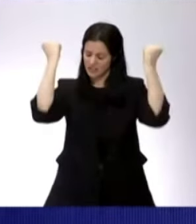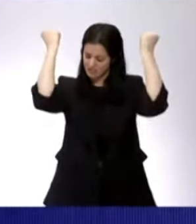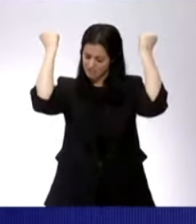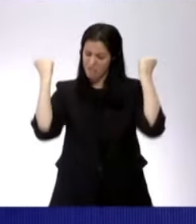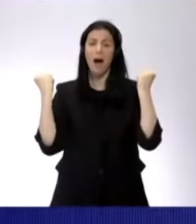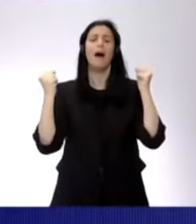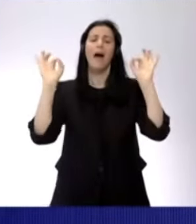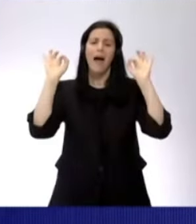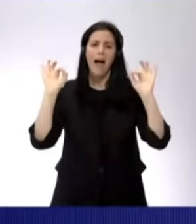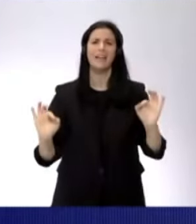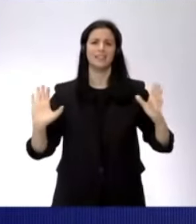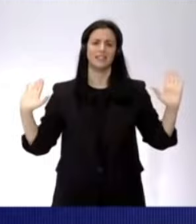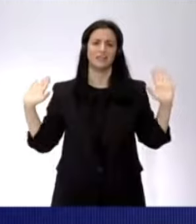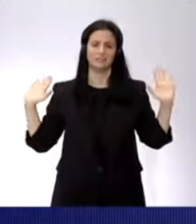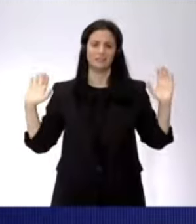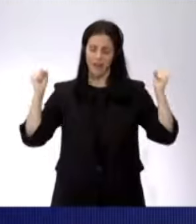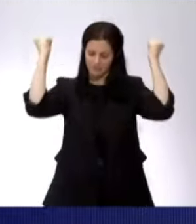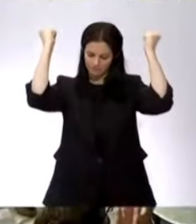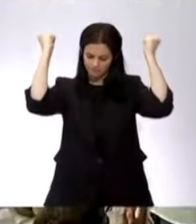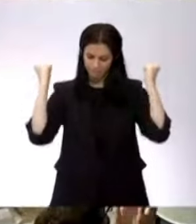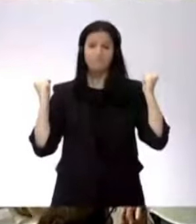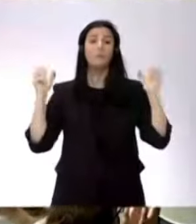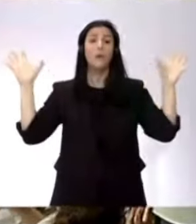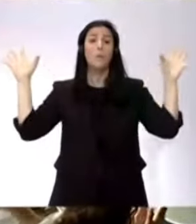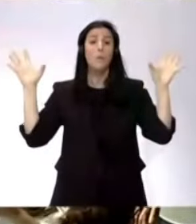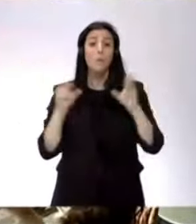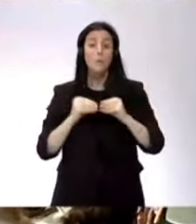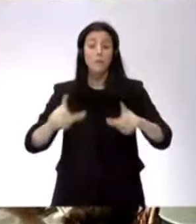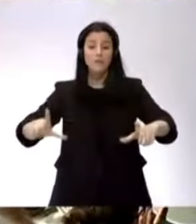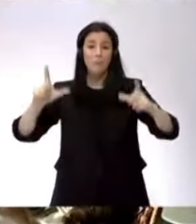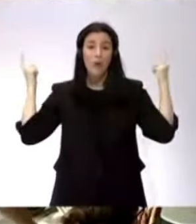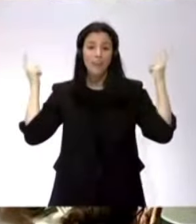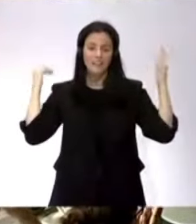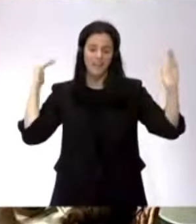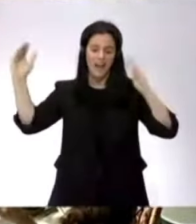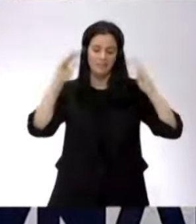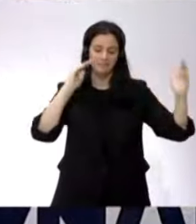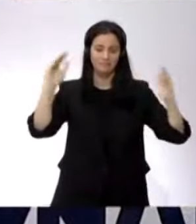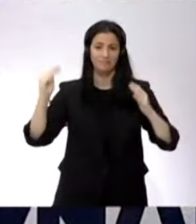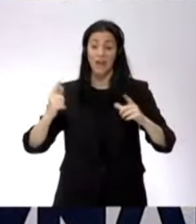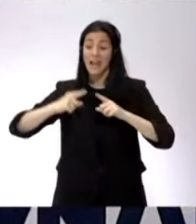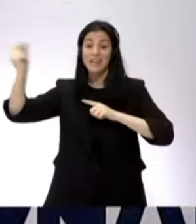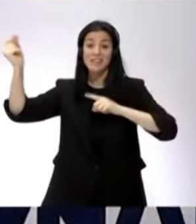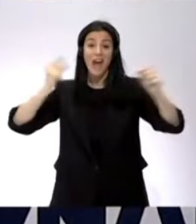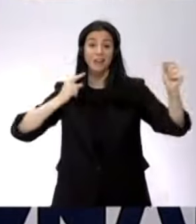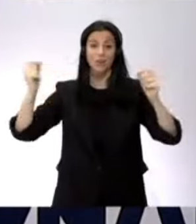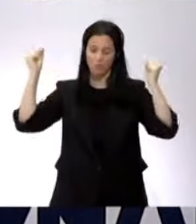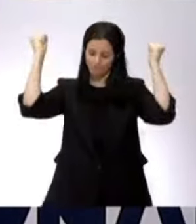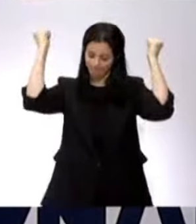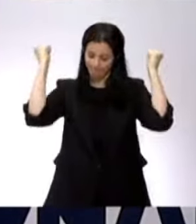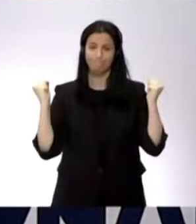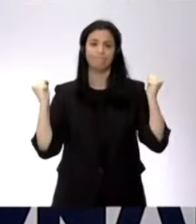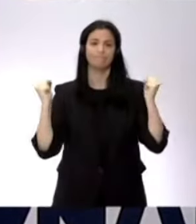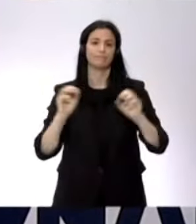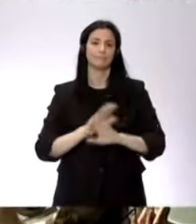Greece is a pillar of NATO. Greece is a pillar of our collective security and support to Ukraine. And